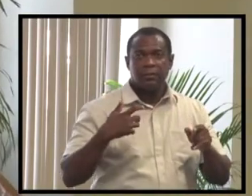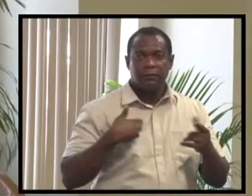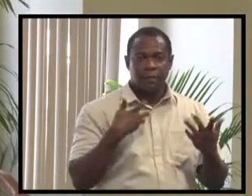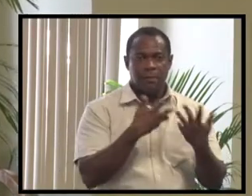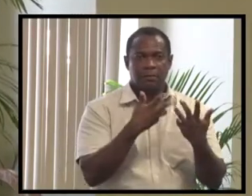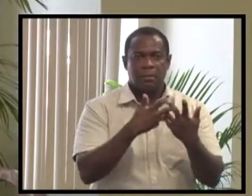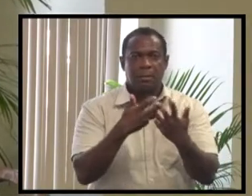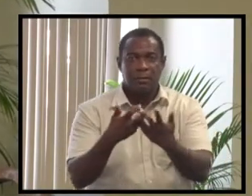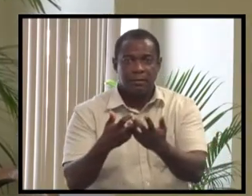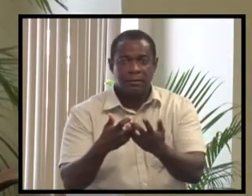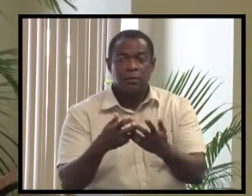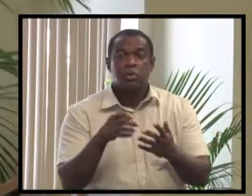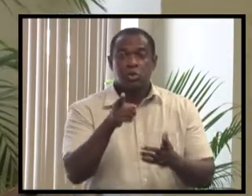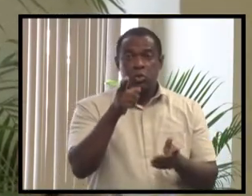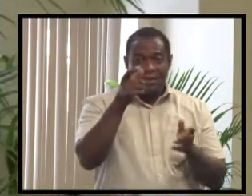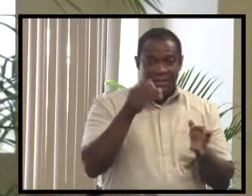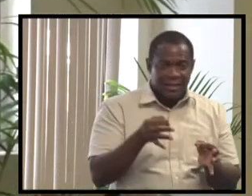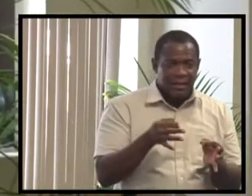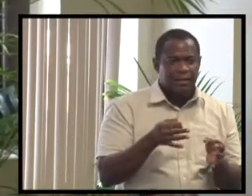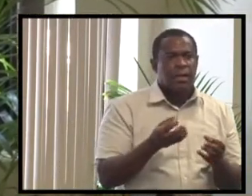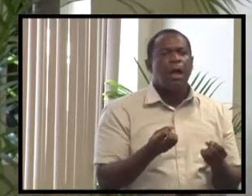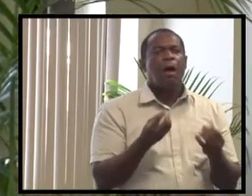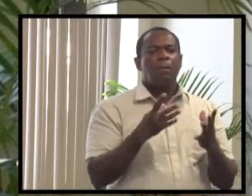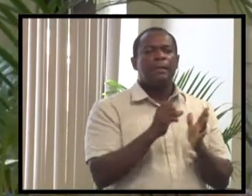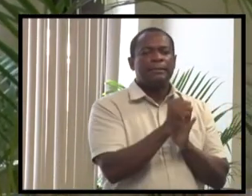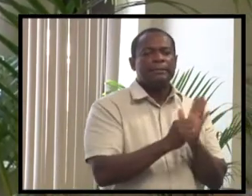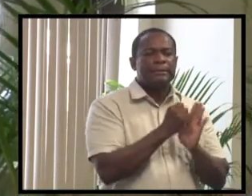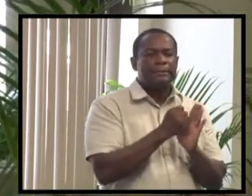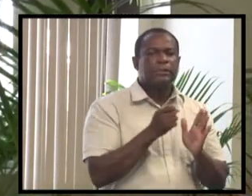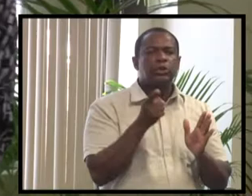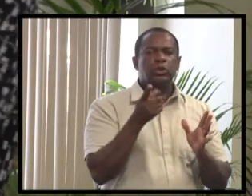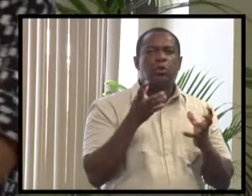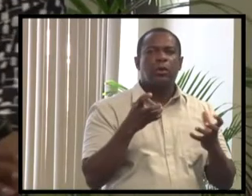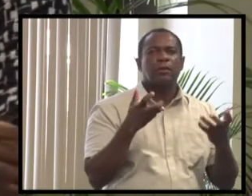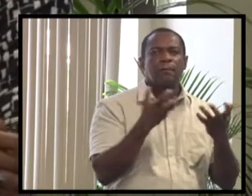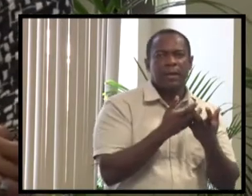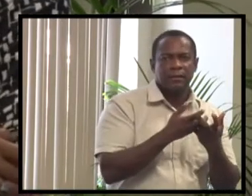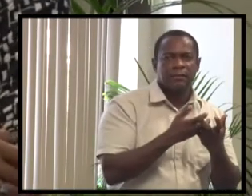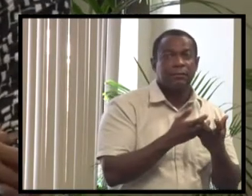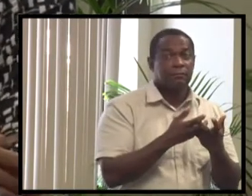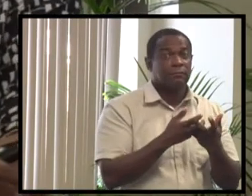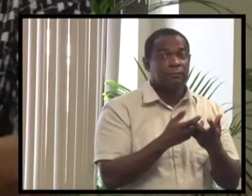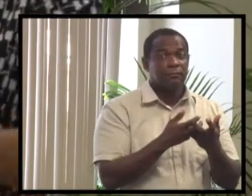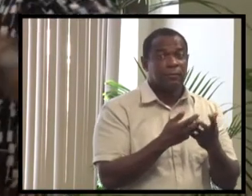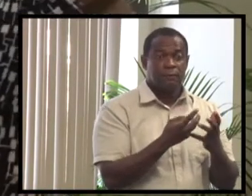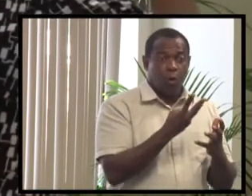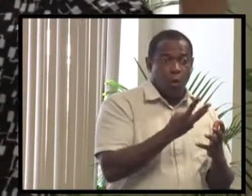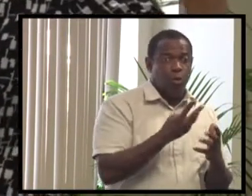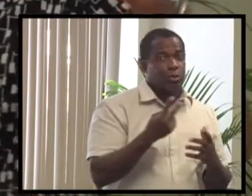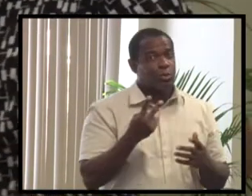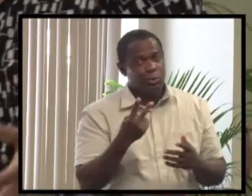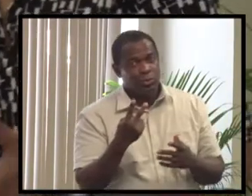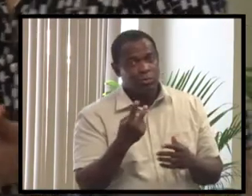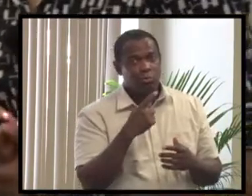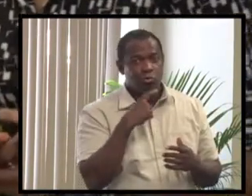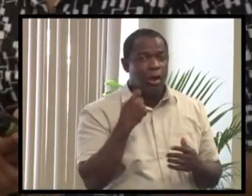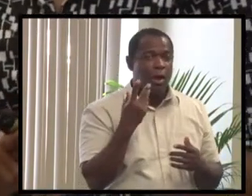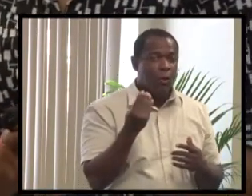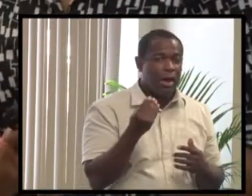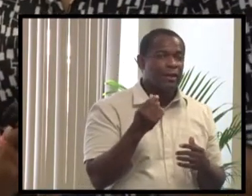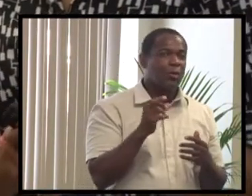you will have to define how many seasons you want to cater for in a year, and that goes for retailers and designers. You